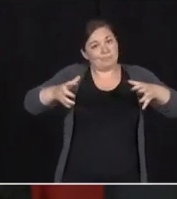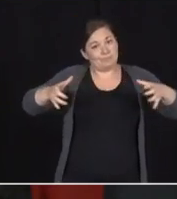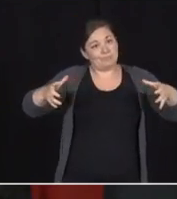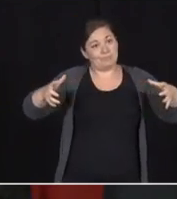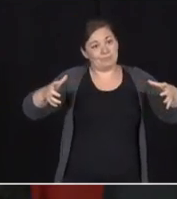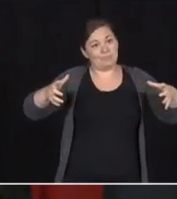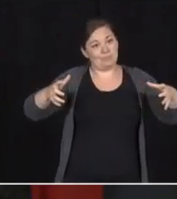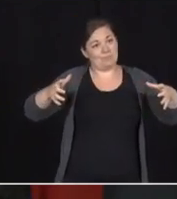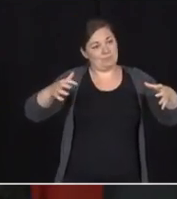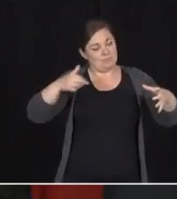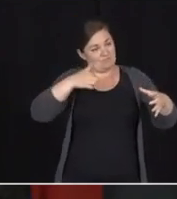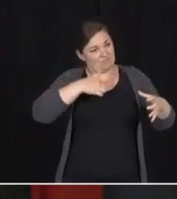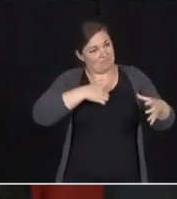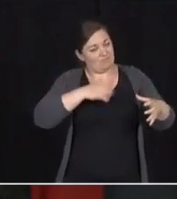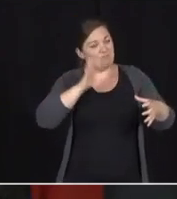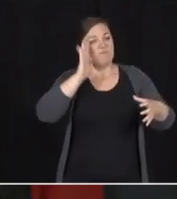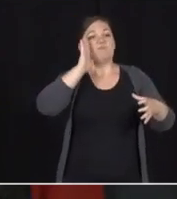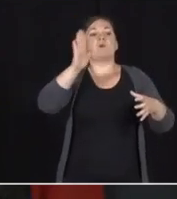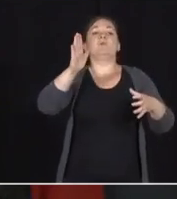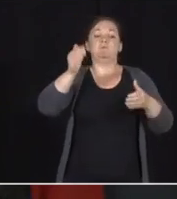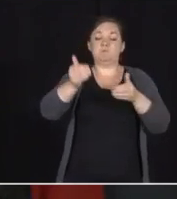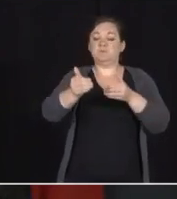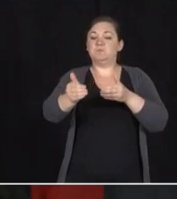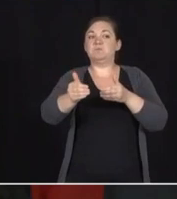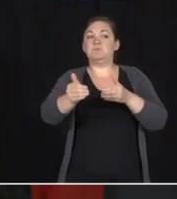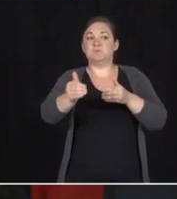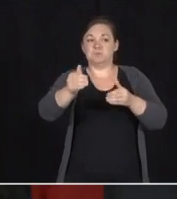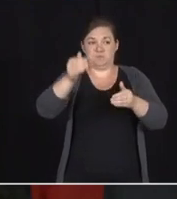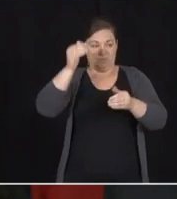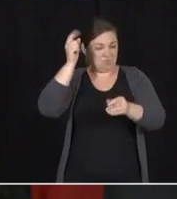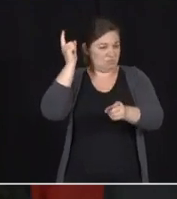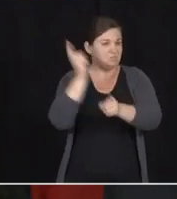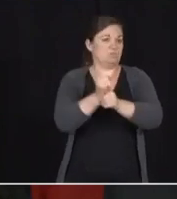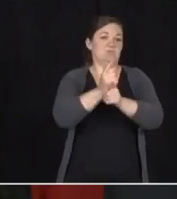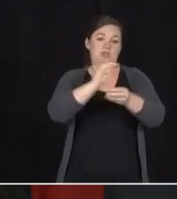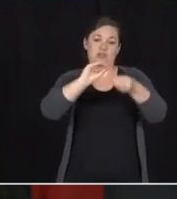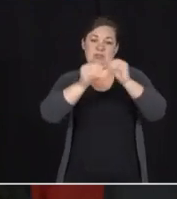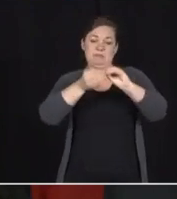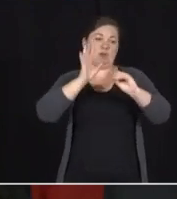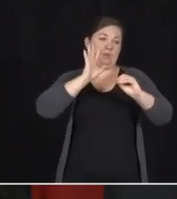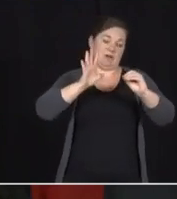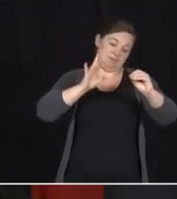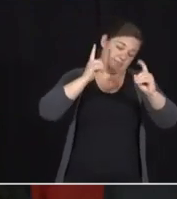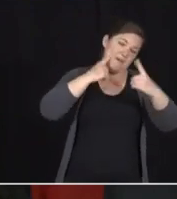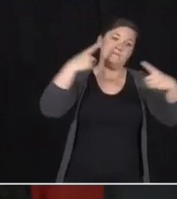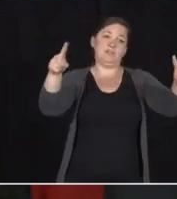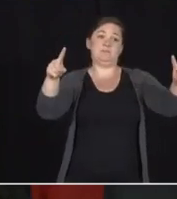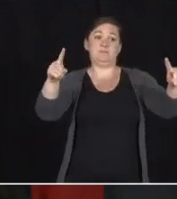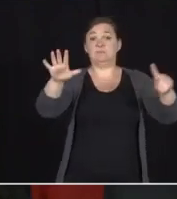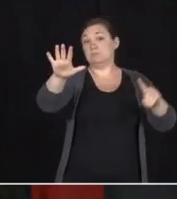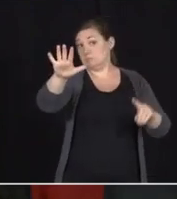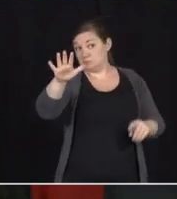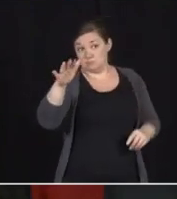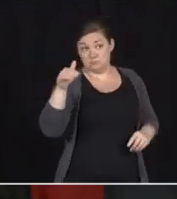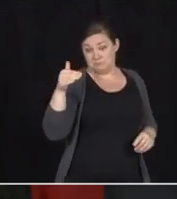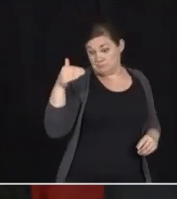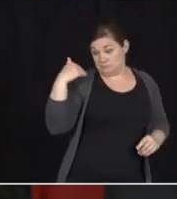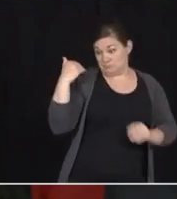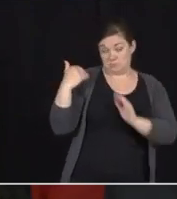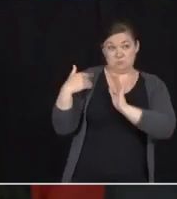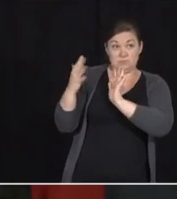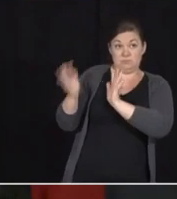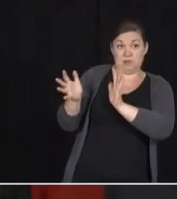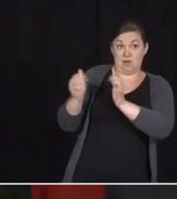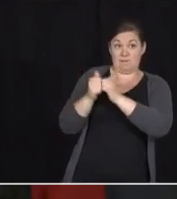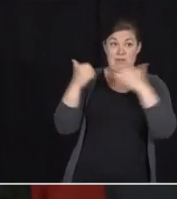that we'll get there very soon. But Lucas, I'll tell you, I was so happy, and I talked to some of the ministers. Prabb told